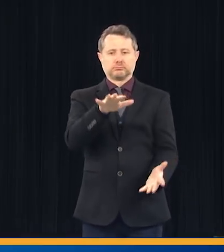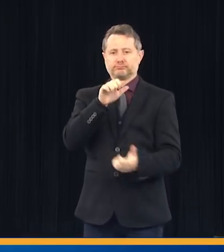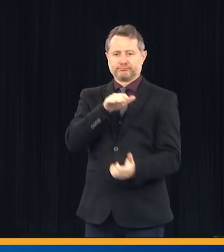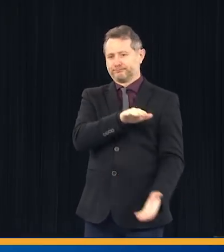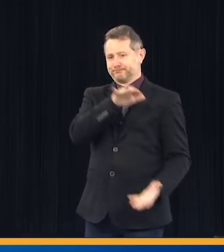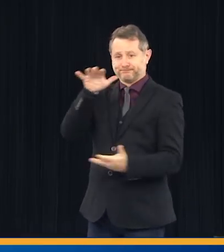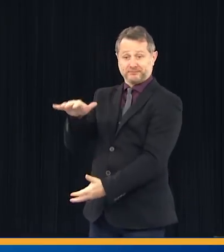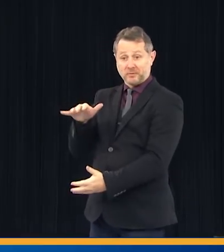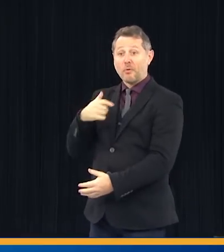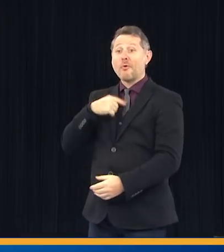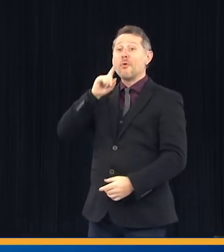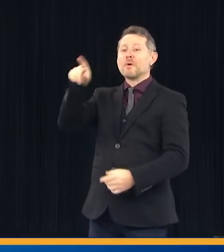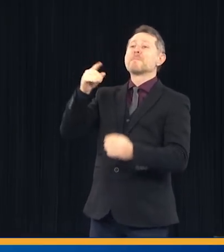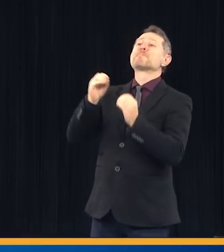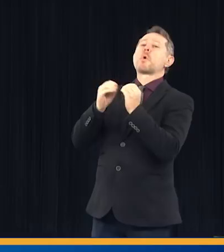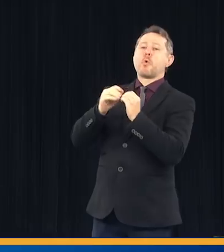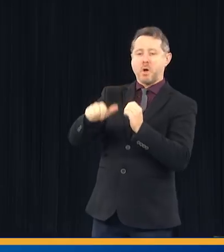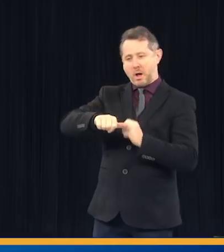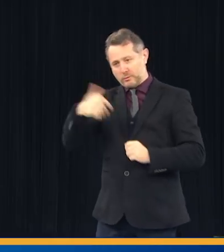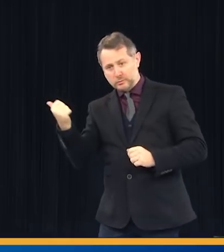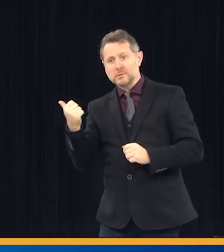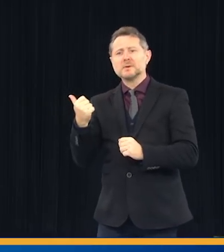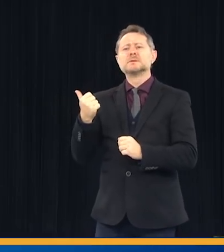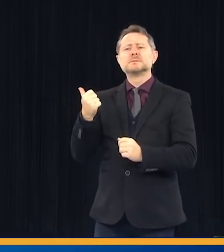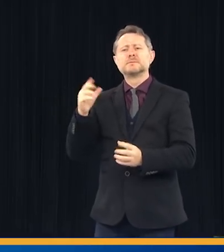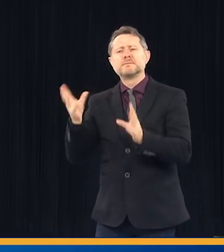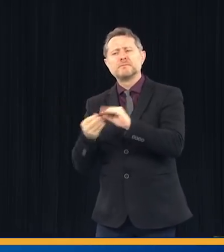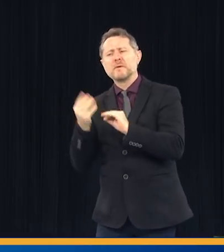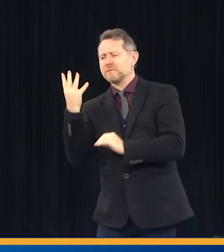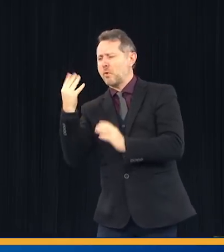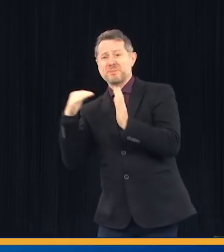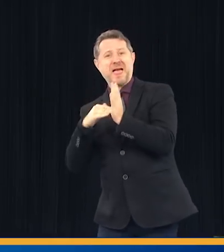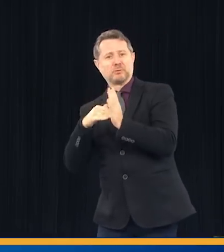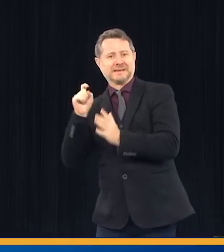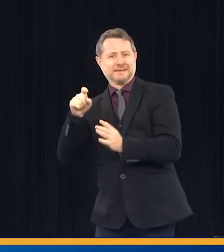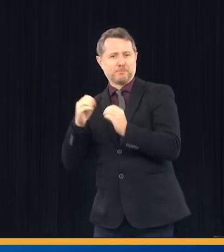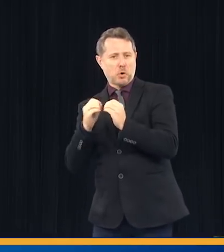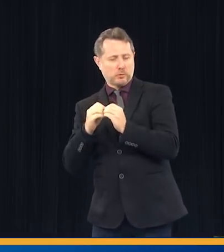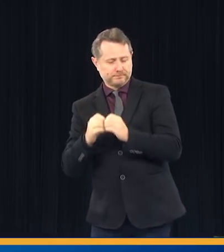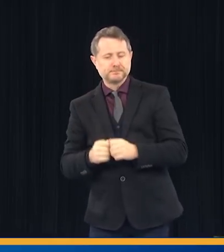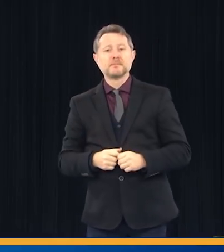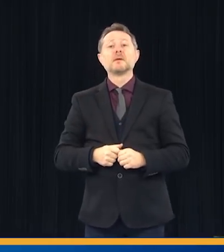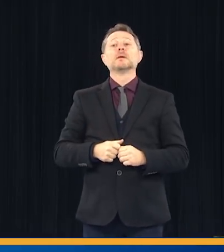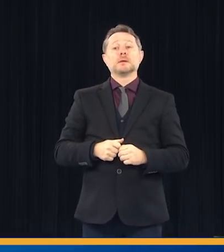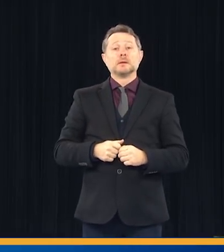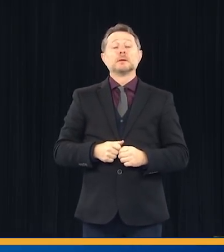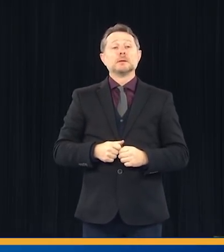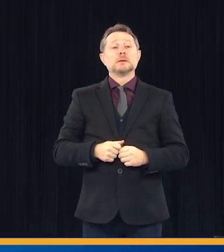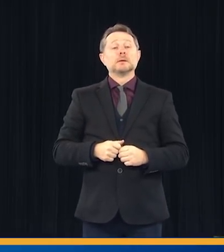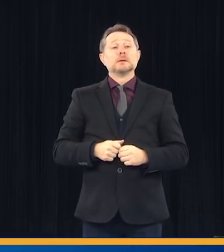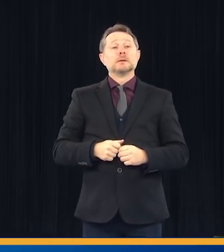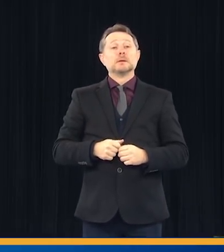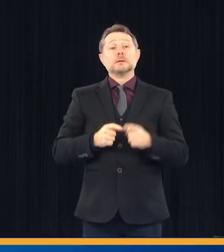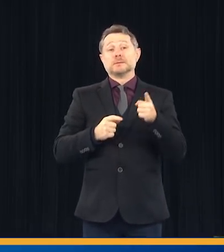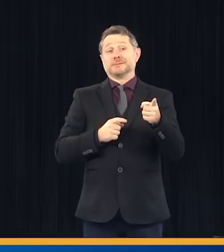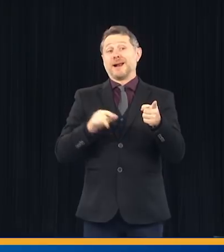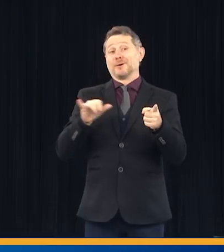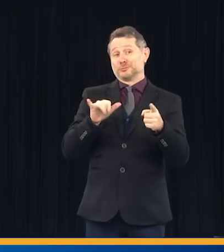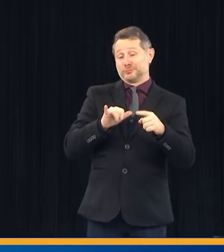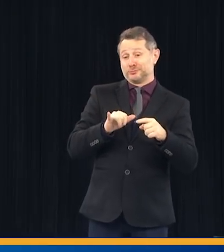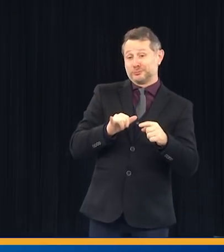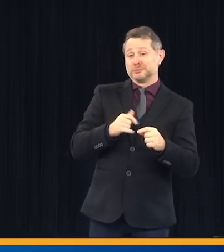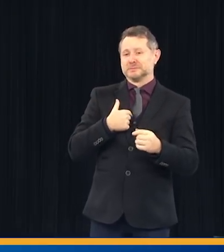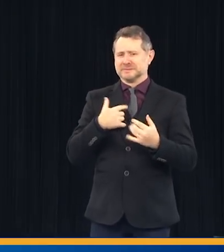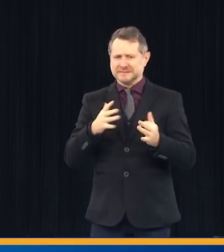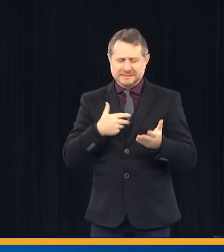additional 4,000 of these bag valve masks. We're even talking about